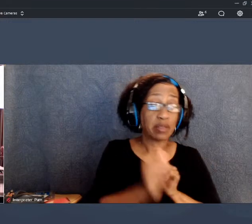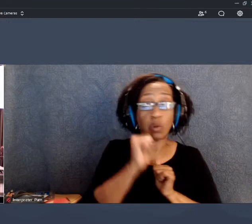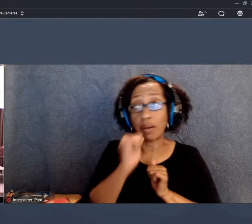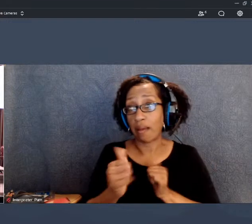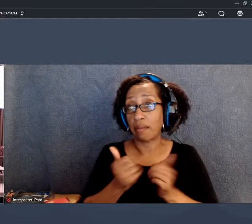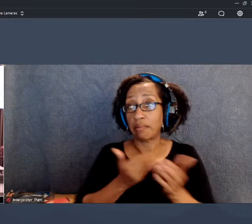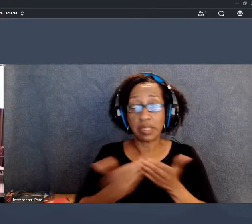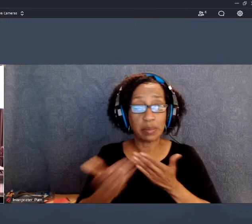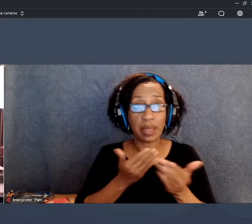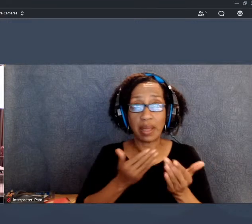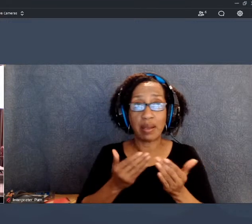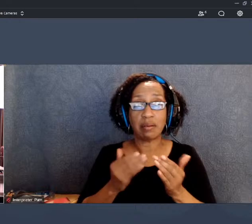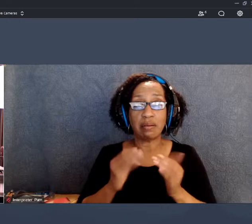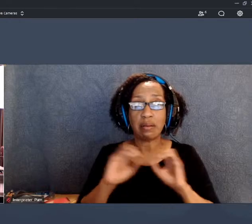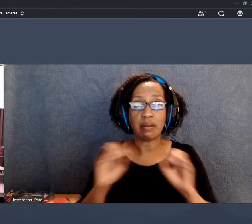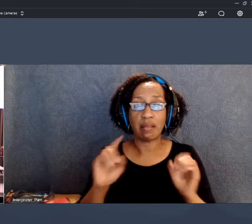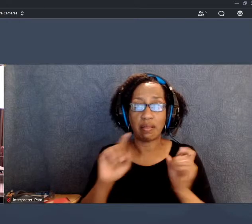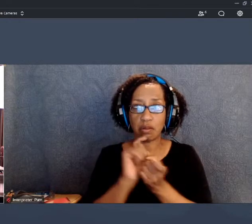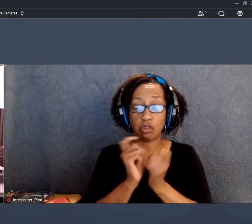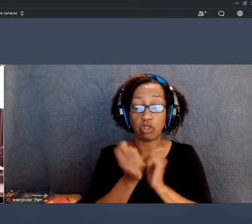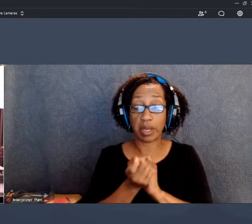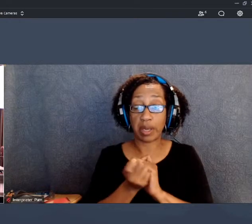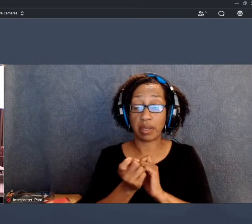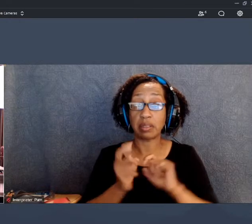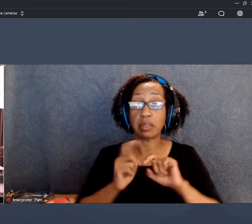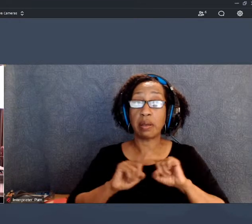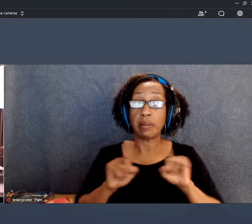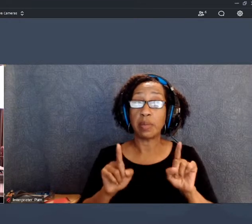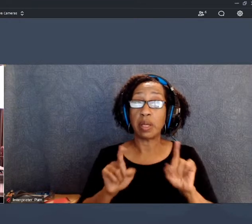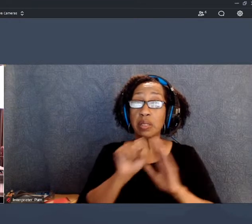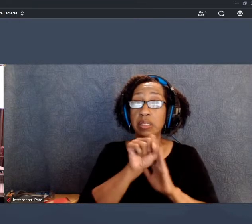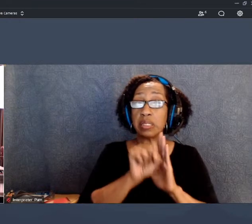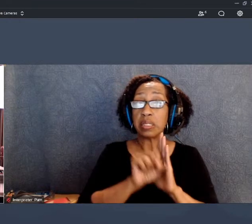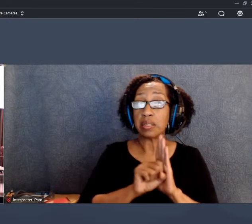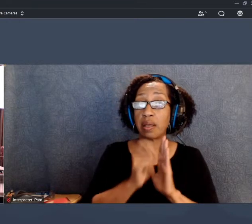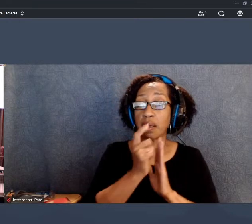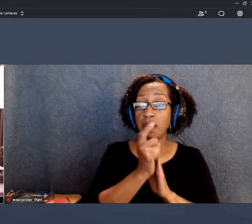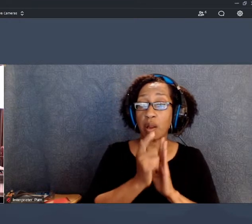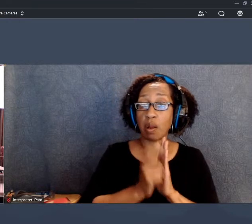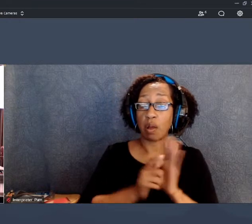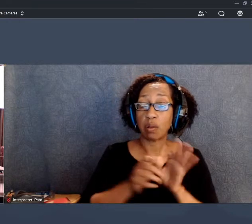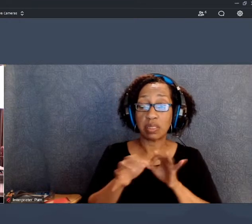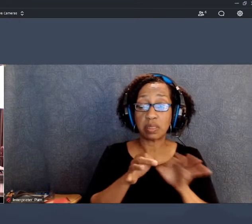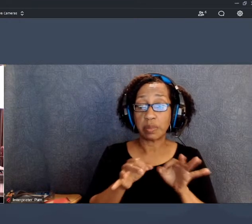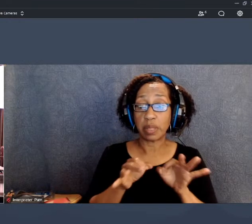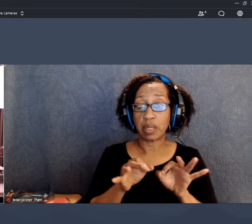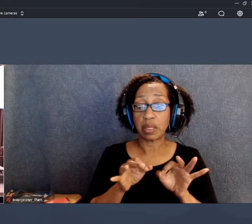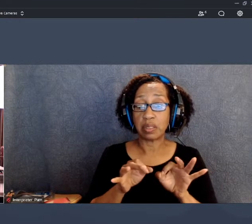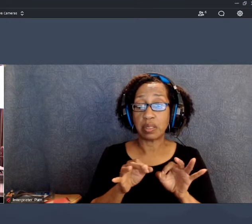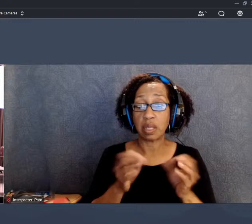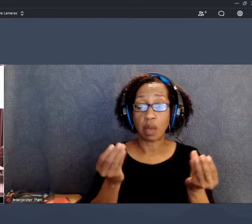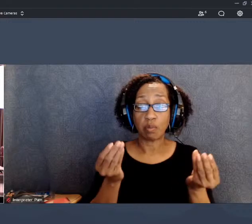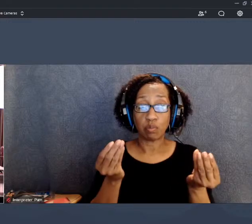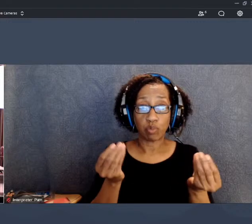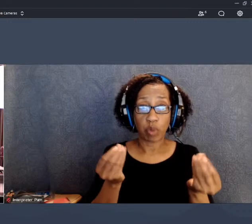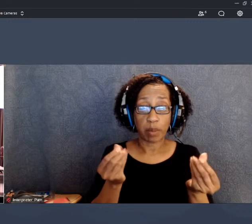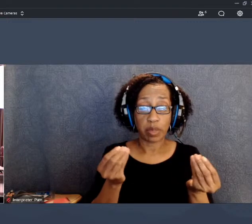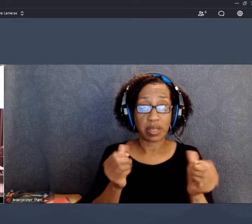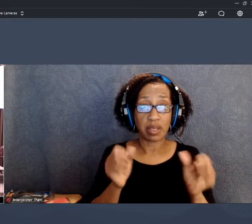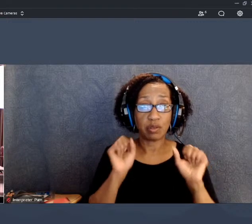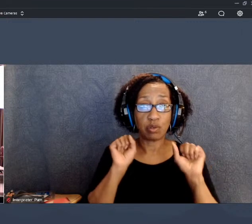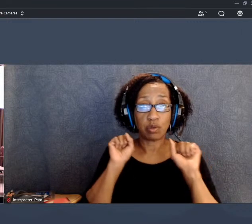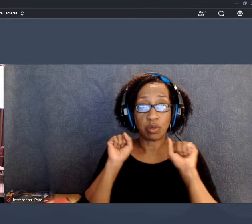however, and the state law says you cannot put any property in the right of way. You can't put it in the